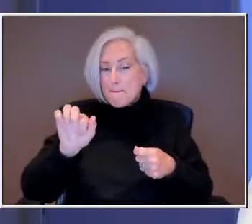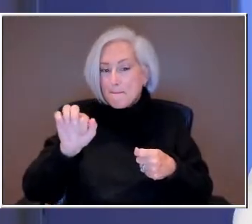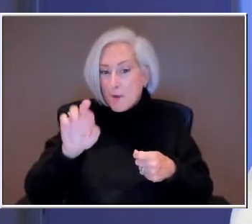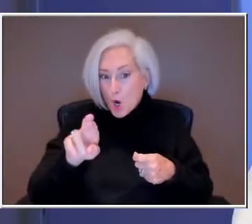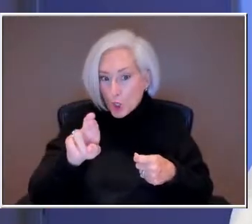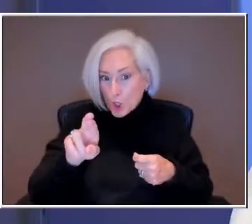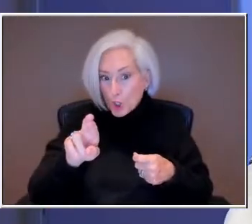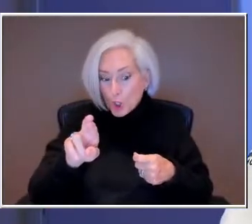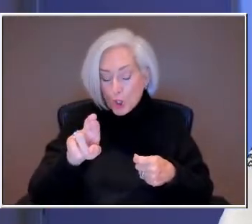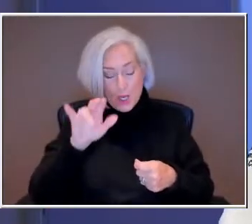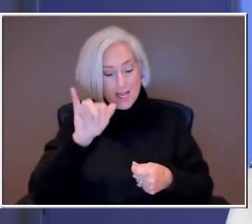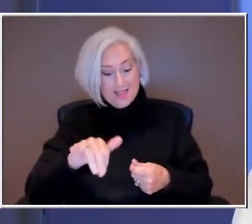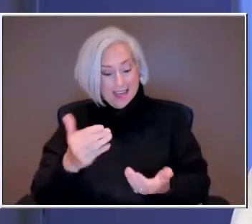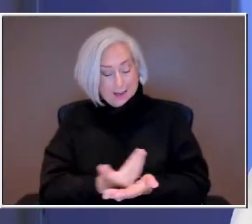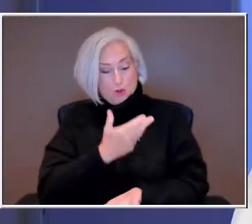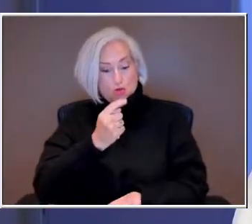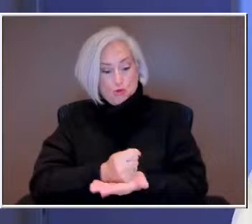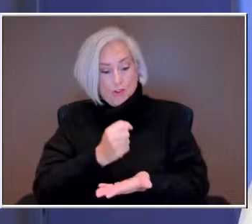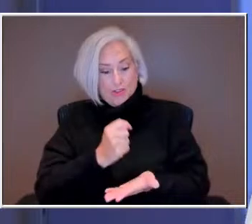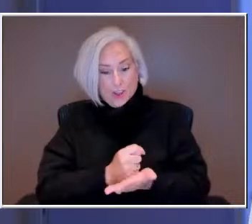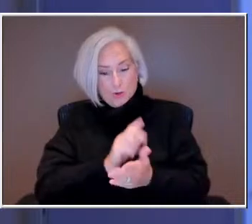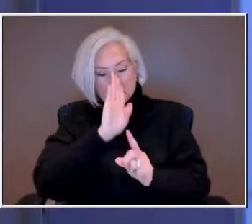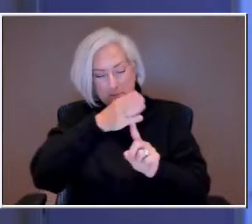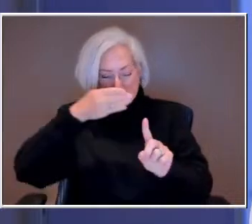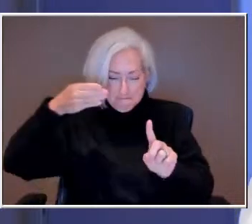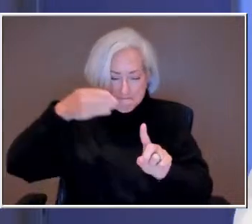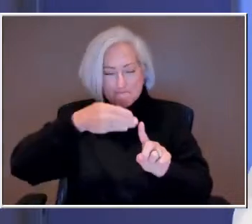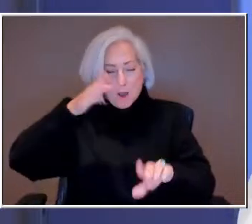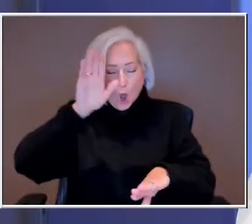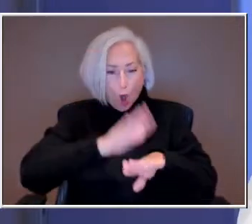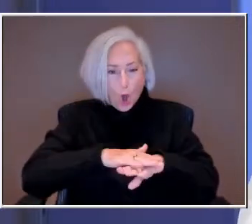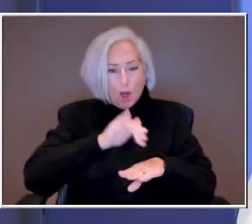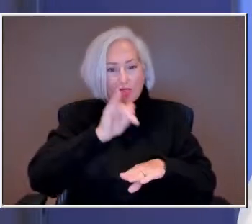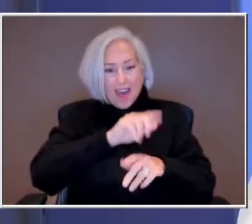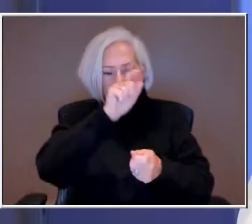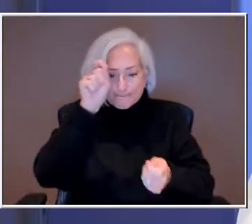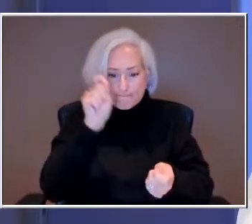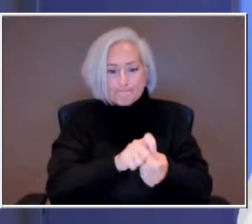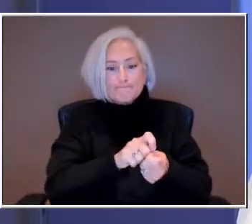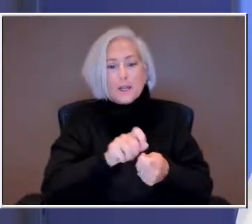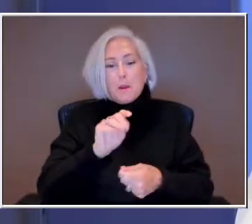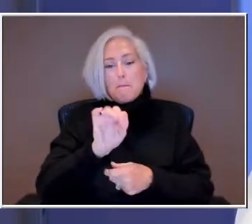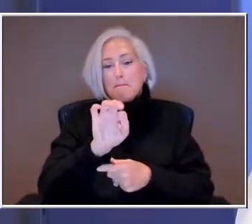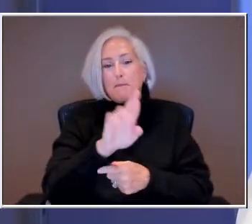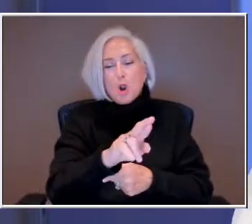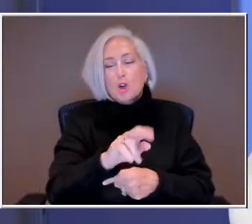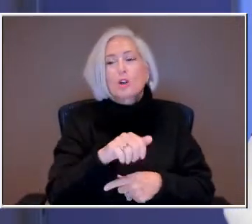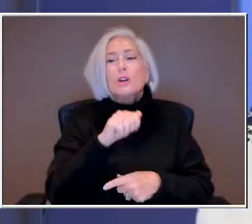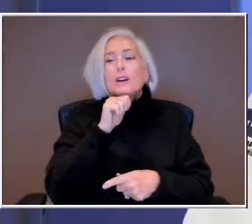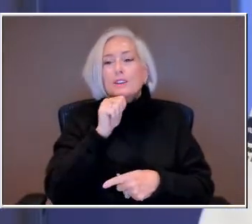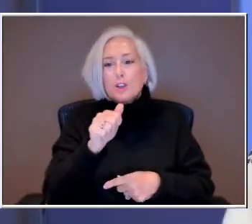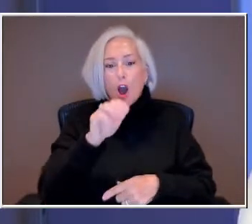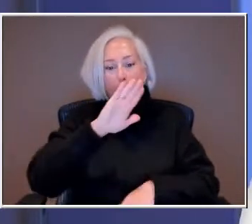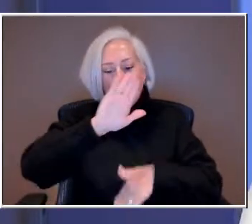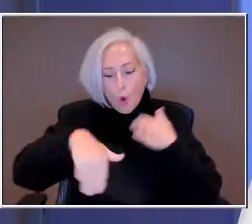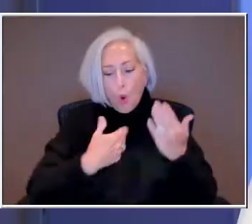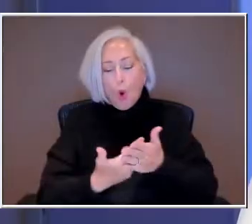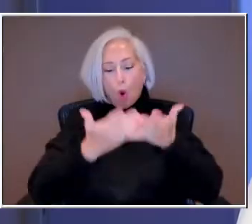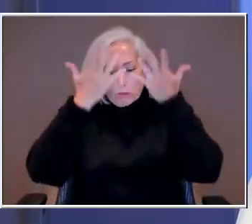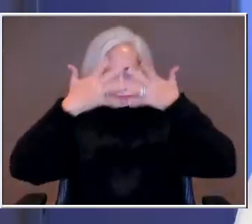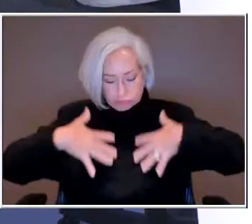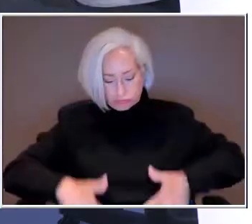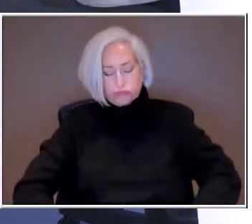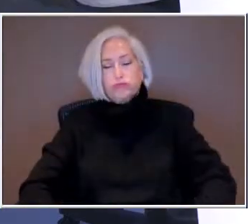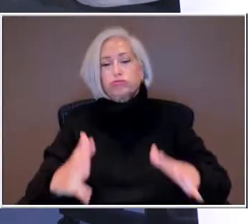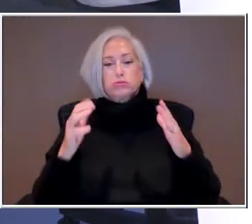block them, and kind of inhibit the growth of cells in a very specific, very focused way, rather than kind of a bigger shotgun approach.